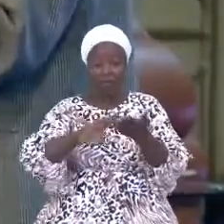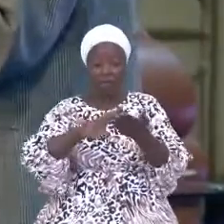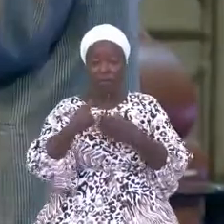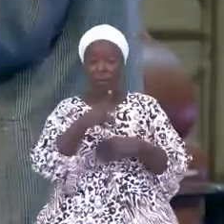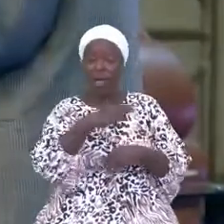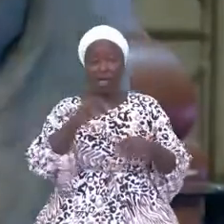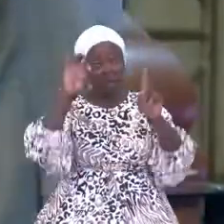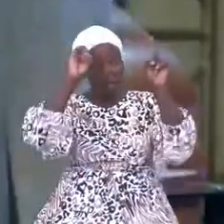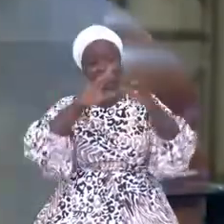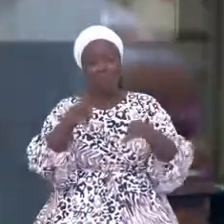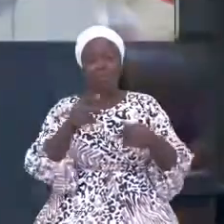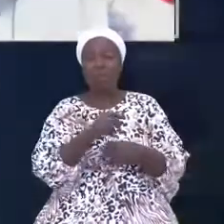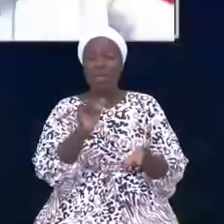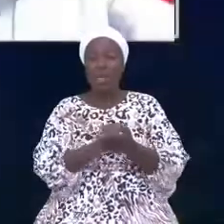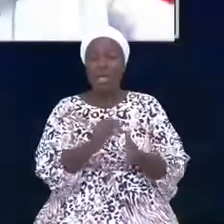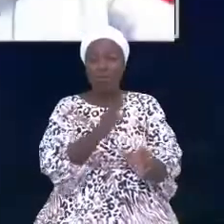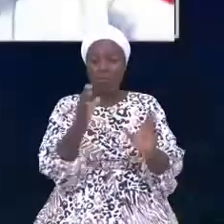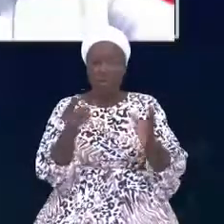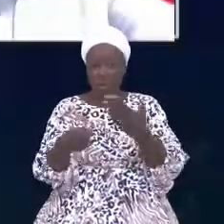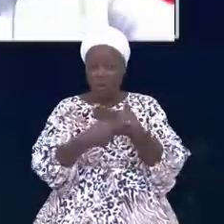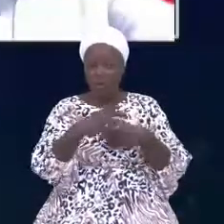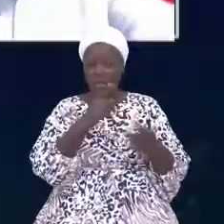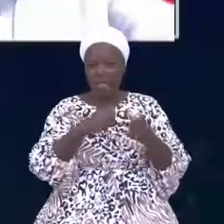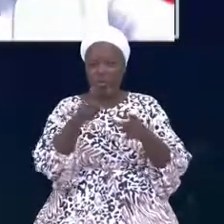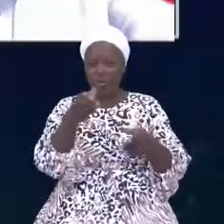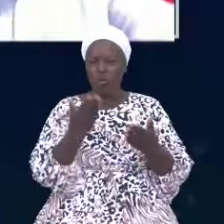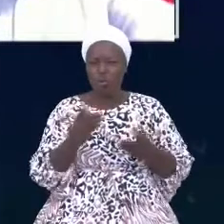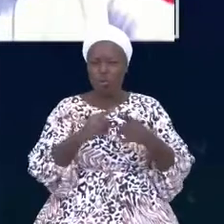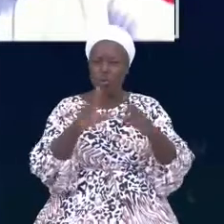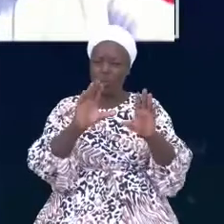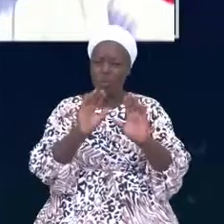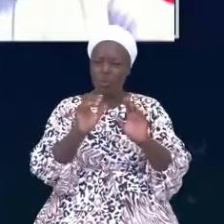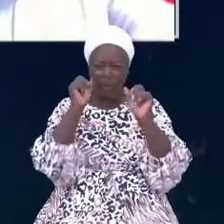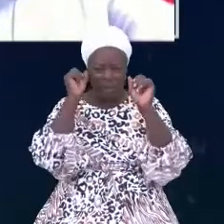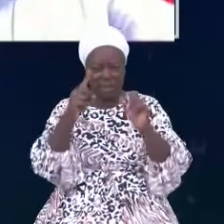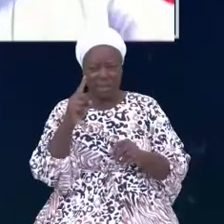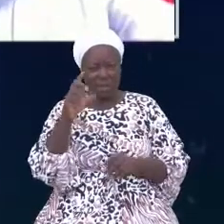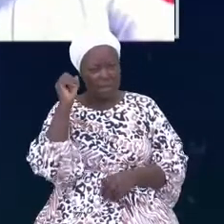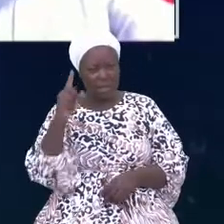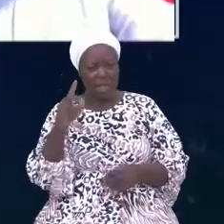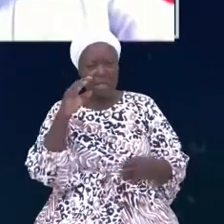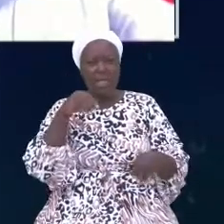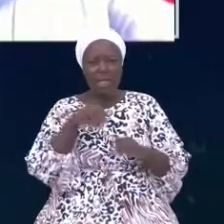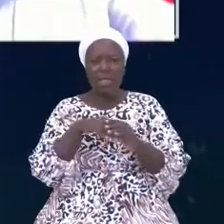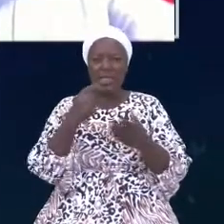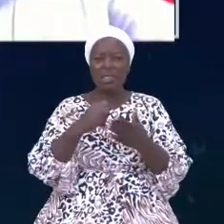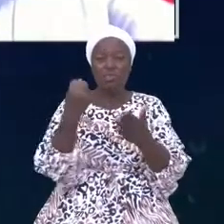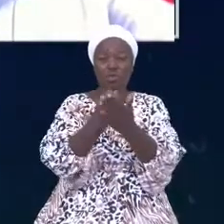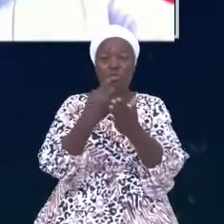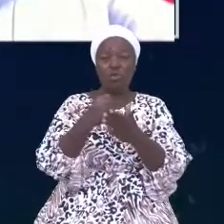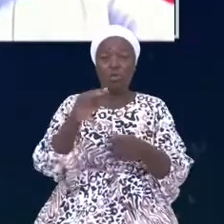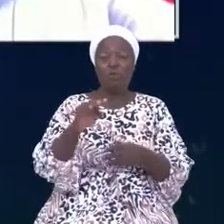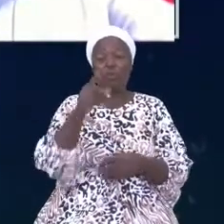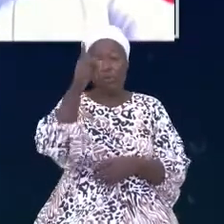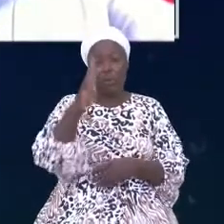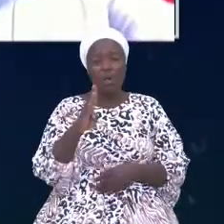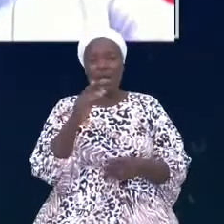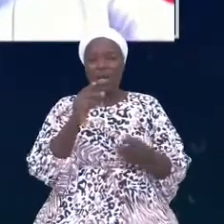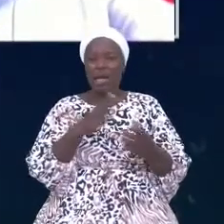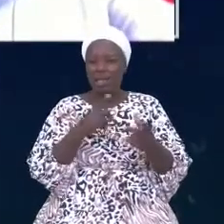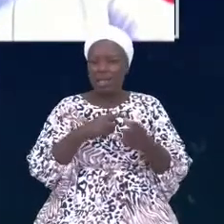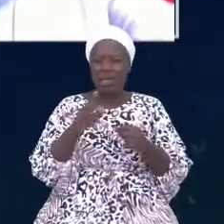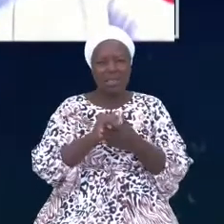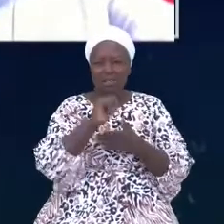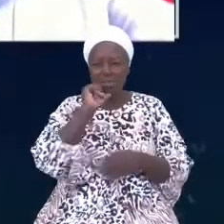you recovery, you want to understand in the treasury of God, that's not the only